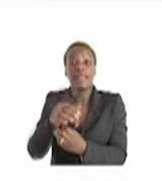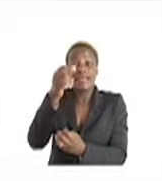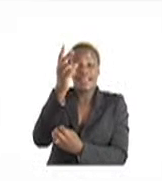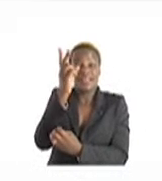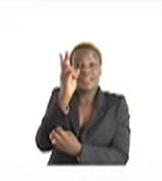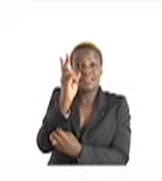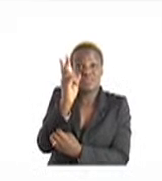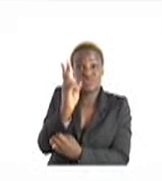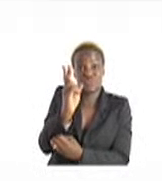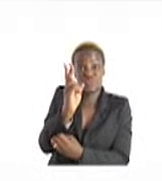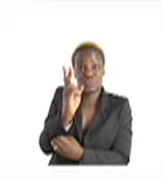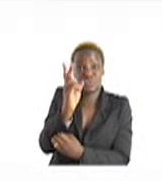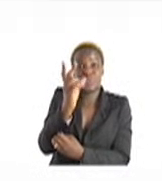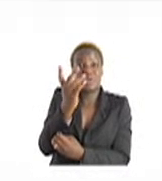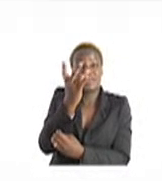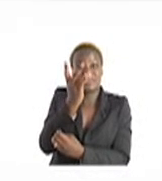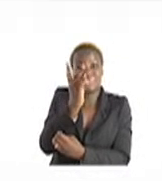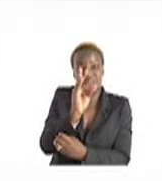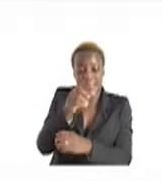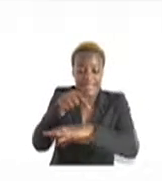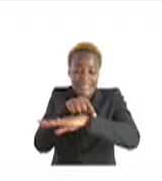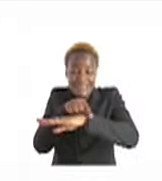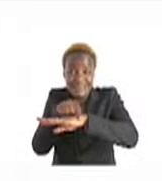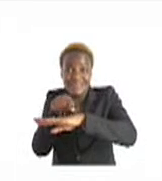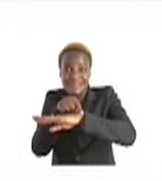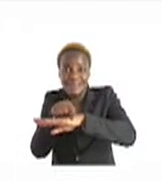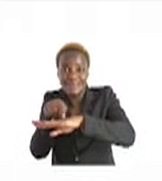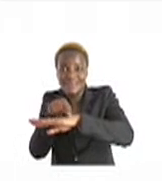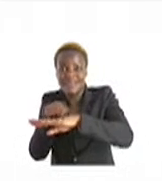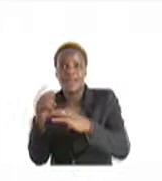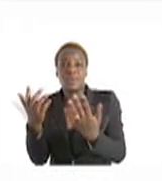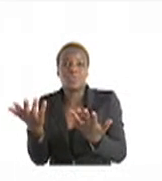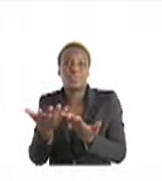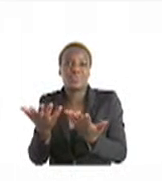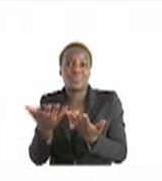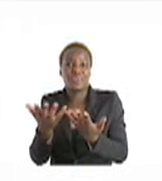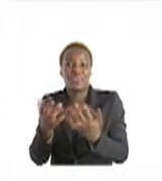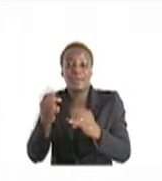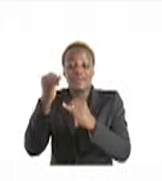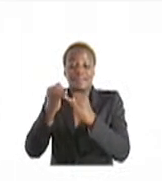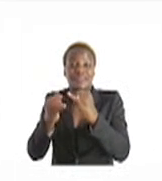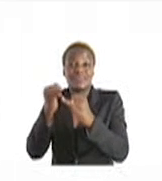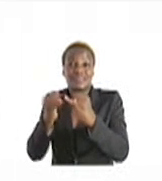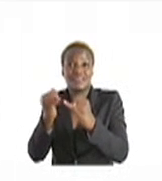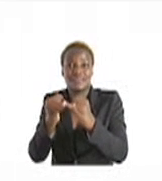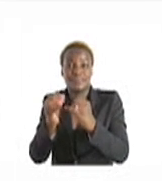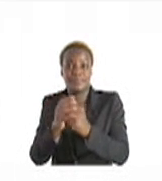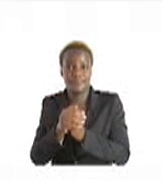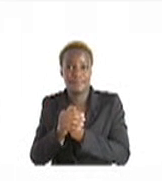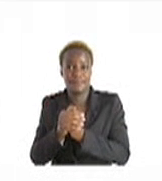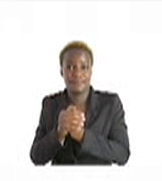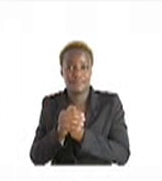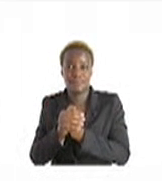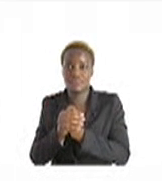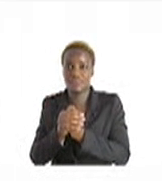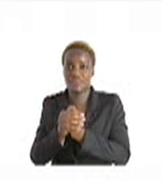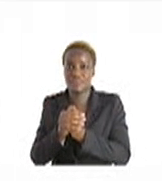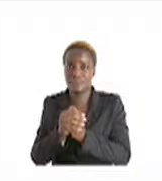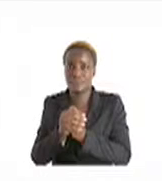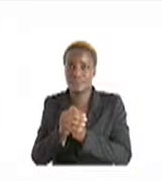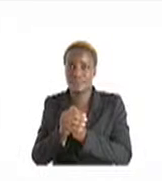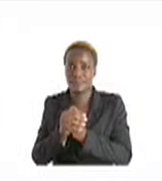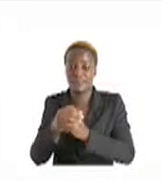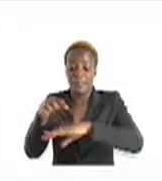the values of the underlined number. But the last ones, okay, the ones that